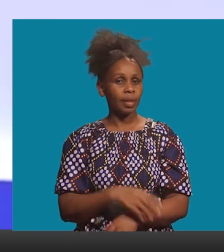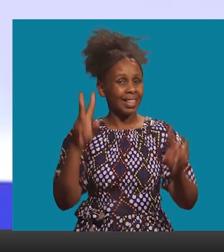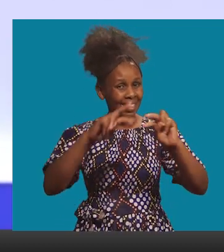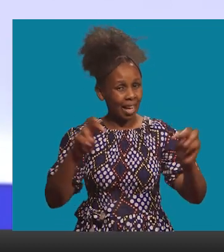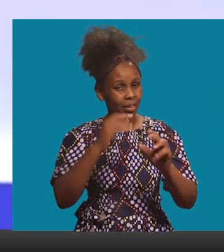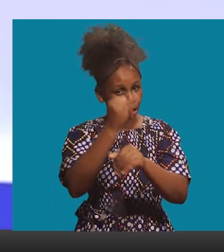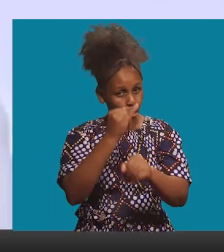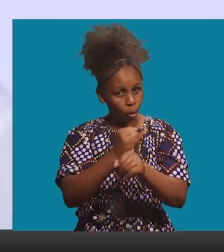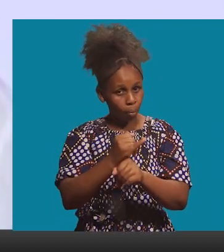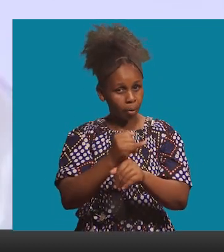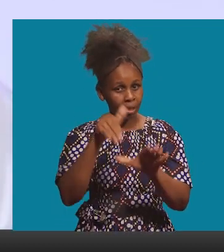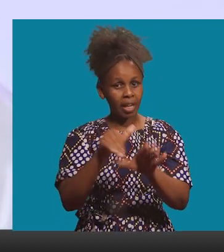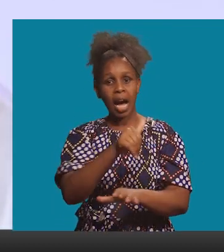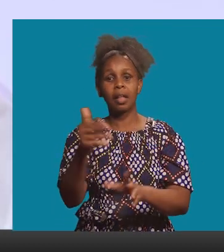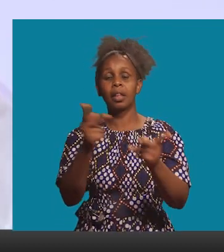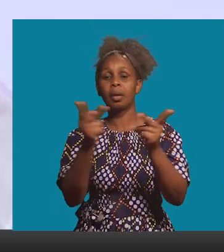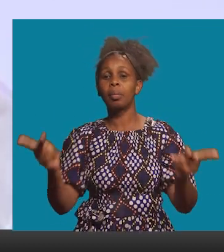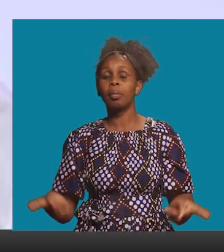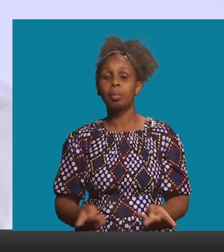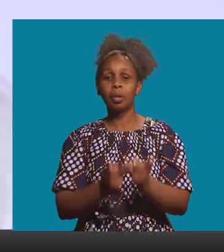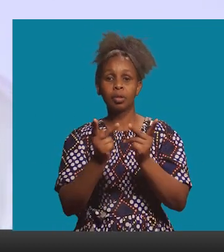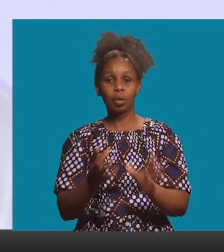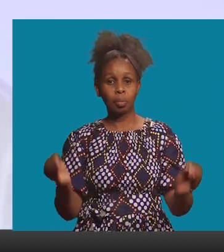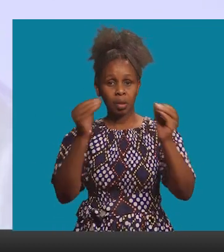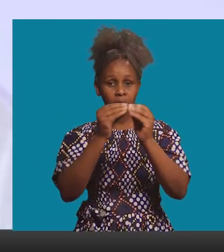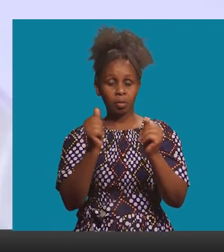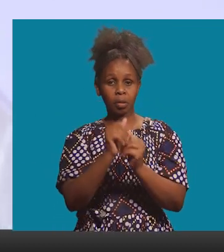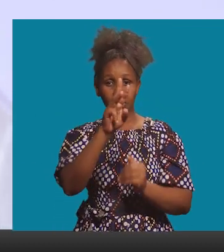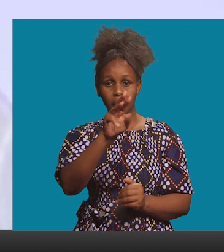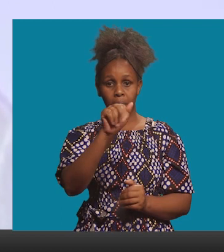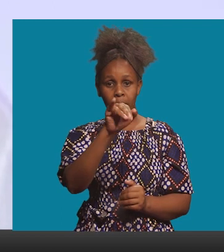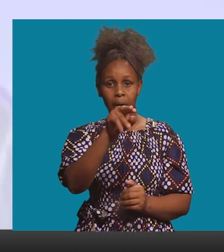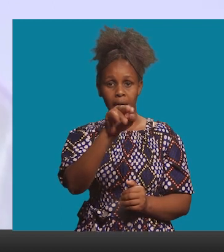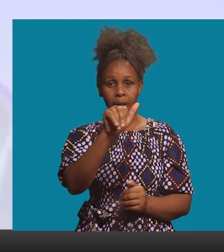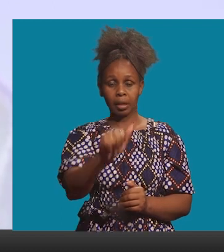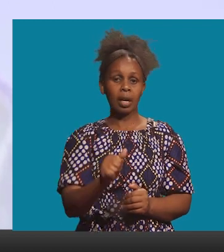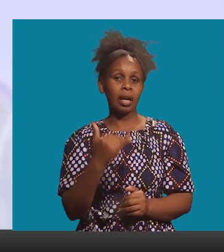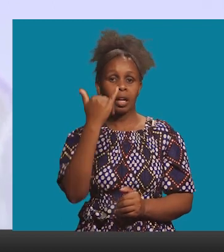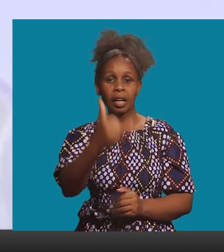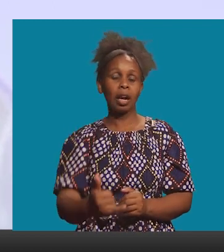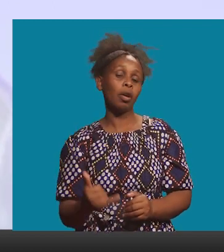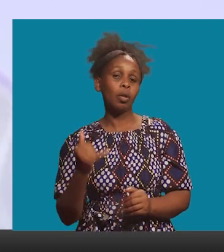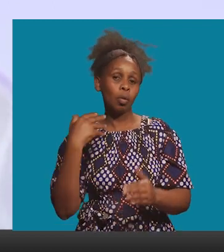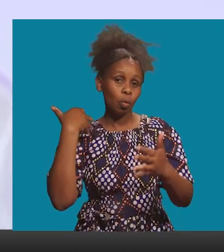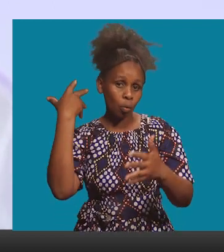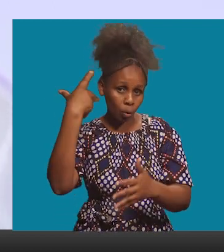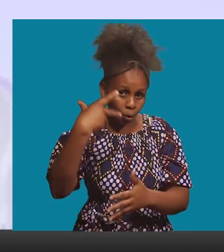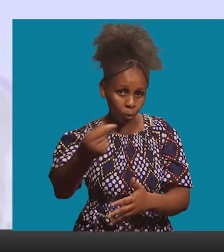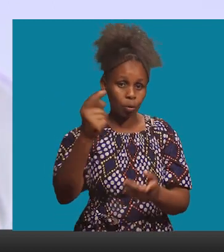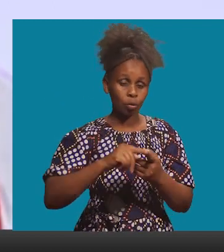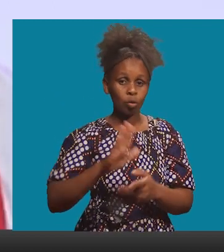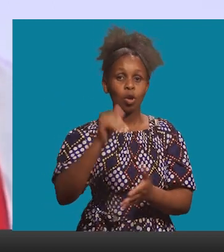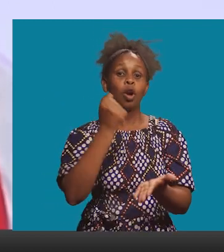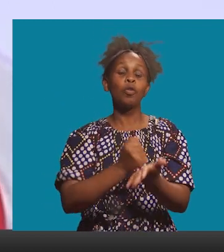Tafuta kazi kwingine. Tutashikana na Maina Jenga hapa, tumiongozwa na baba, na tutakuwa ofisi kwako